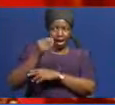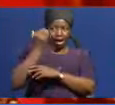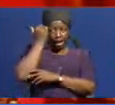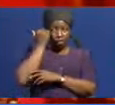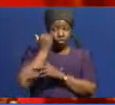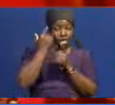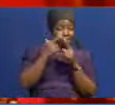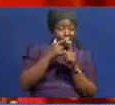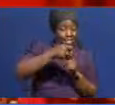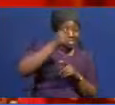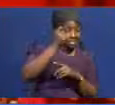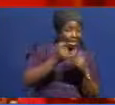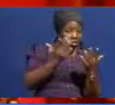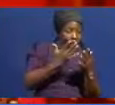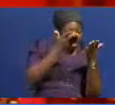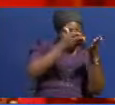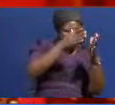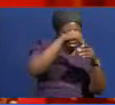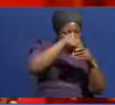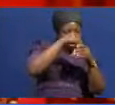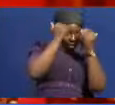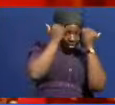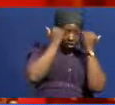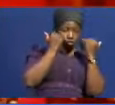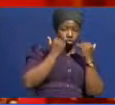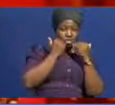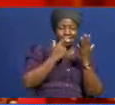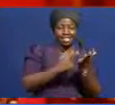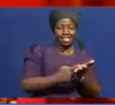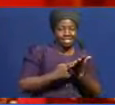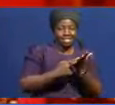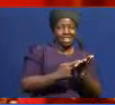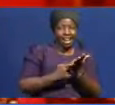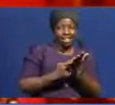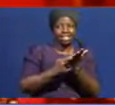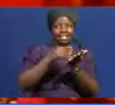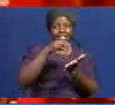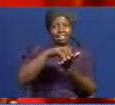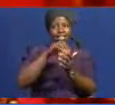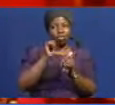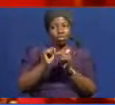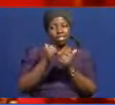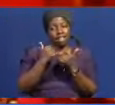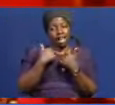High Court or the courts do not discuss the cases that they handle, but they meet and